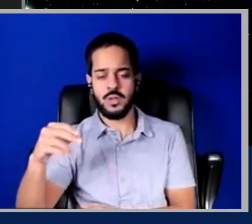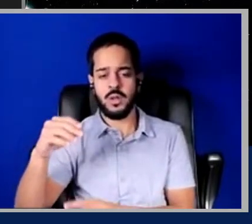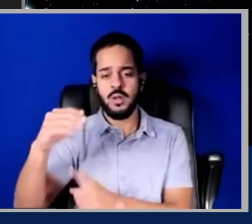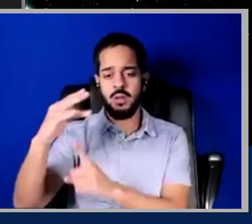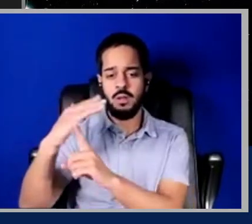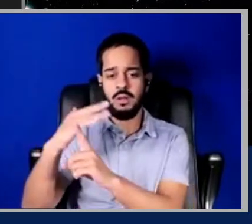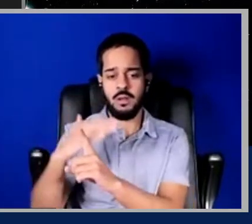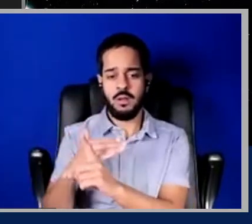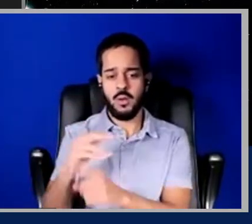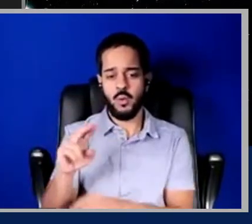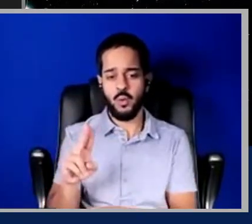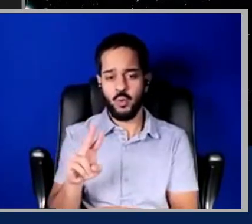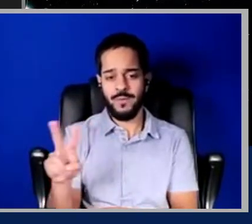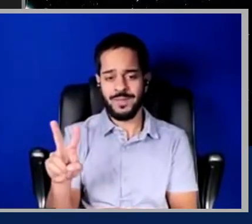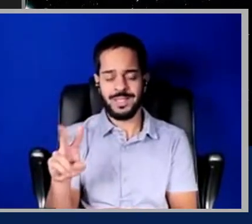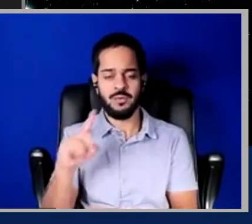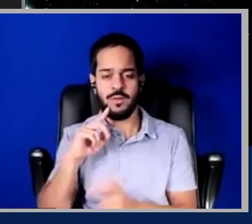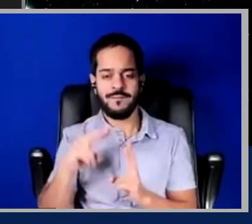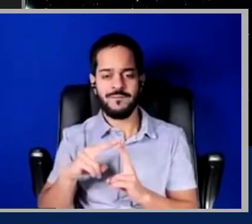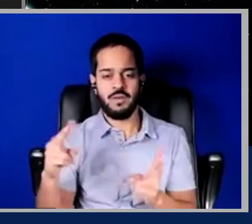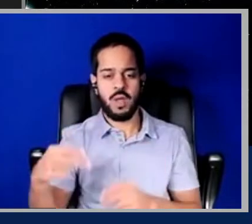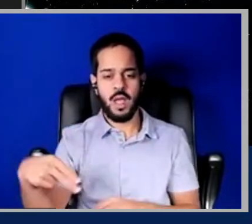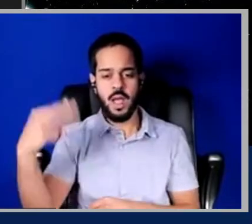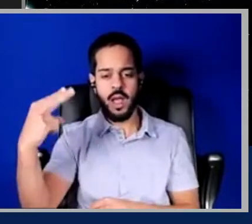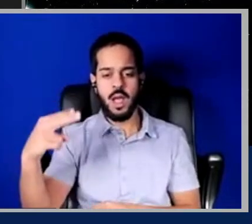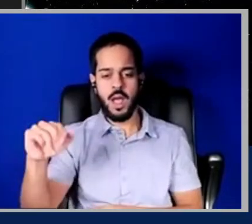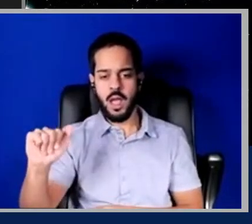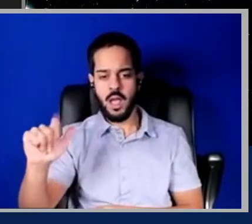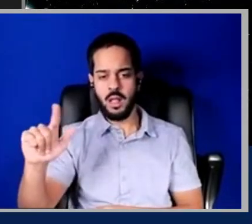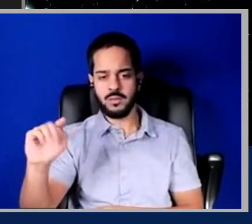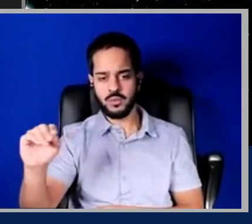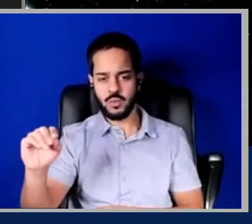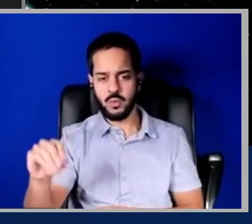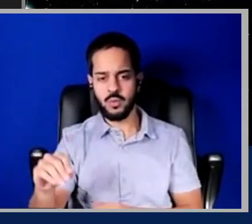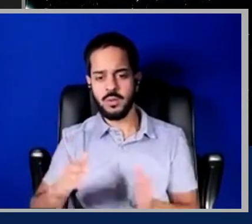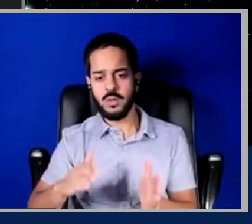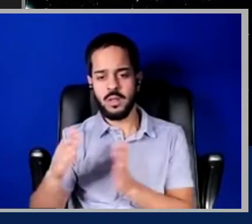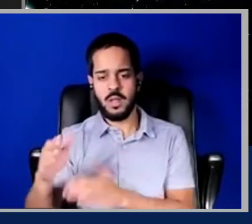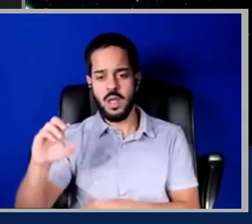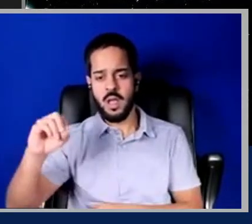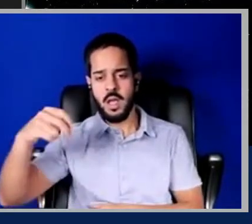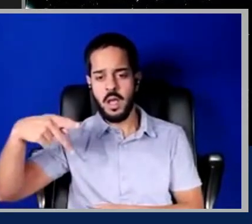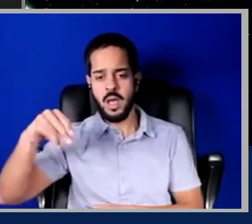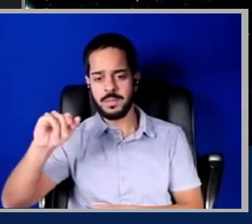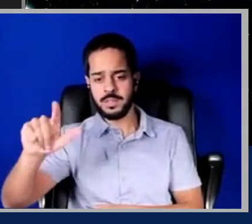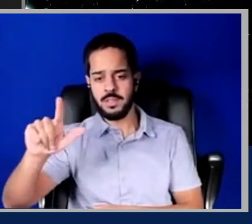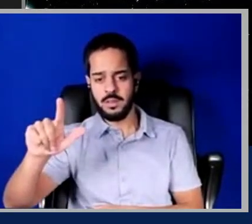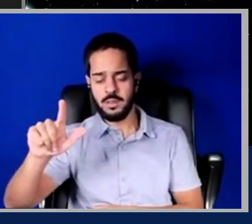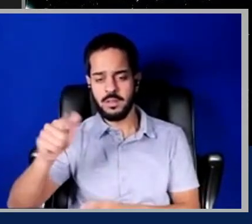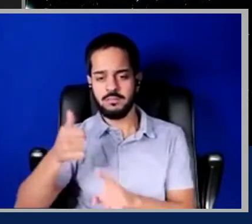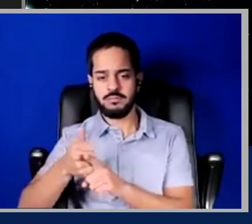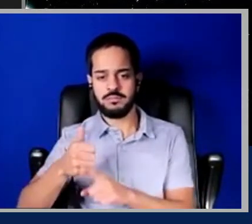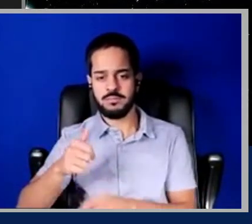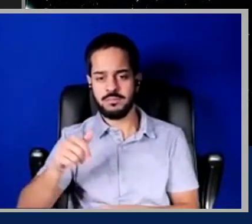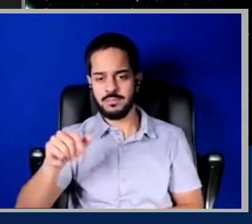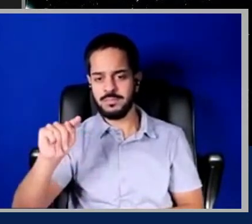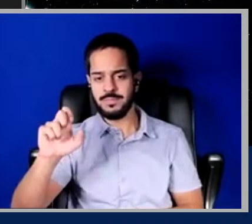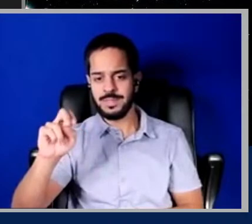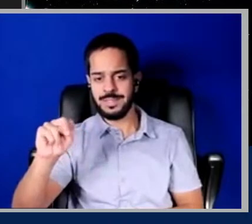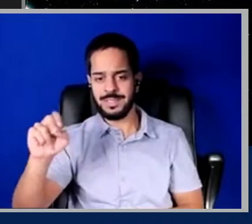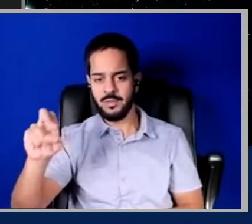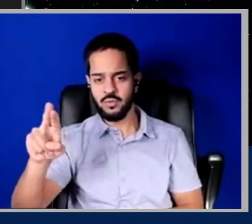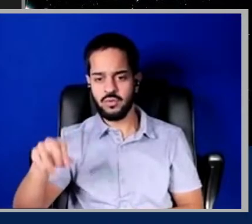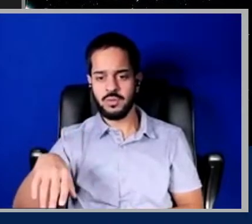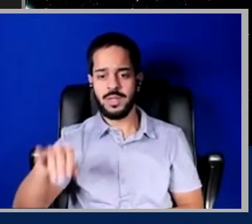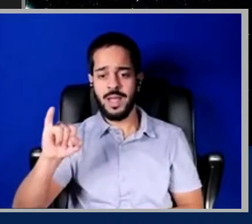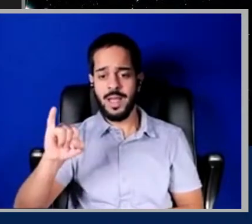a very high alto, I guess. And then the optical light will be your tenor, and the infrared lights